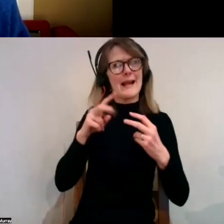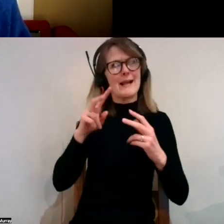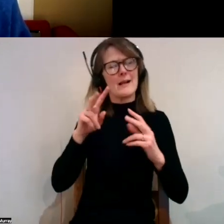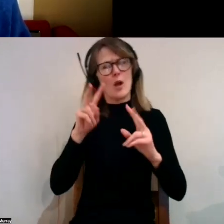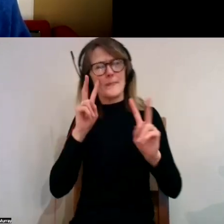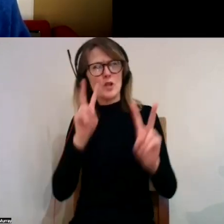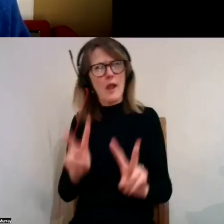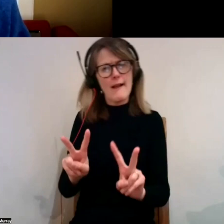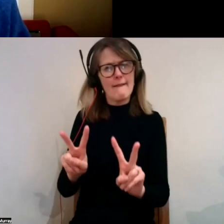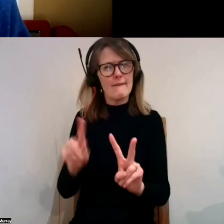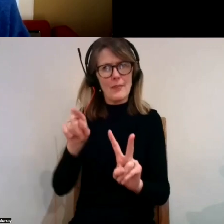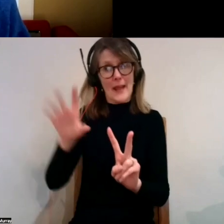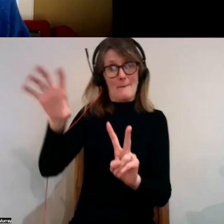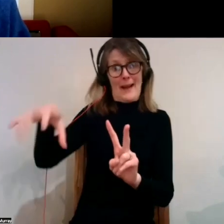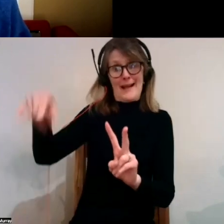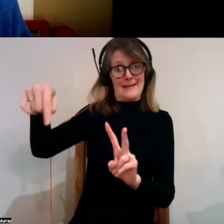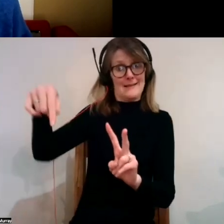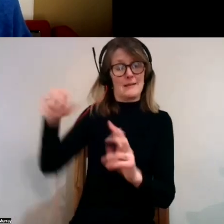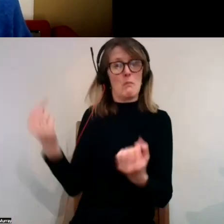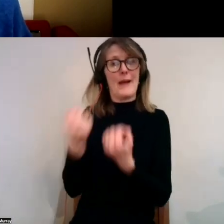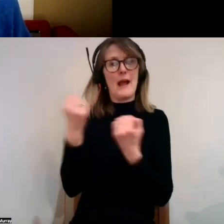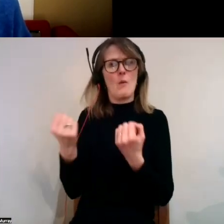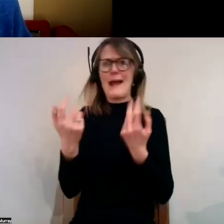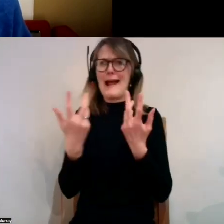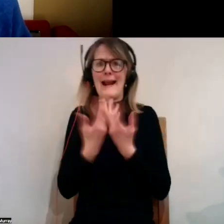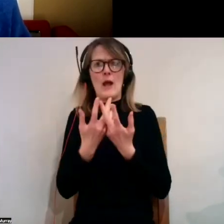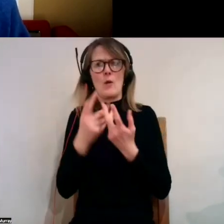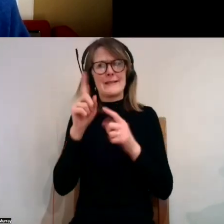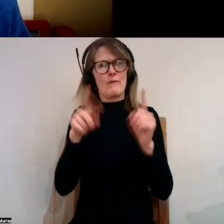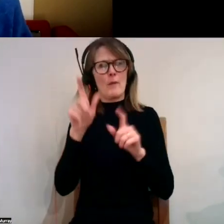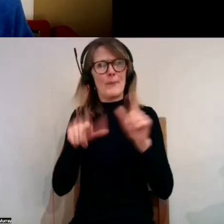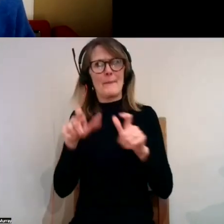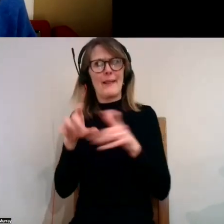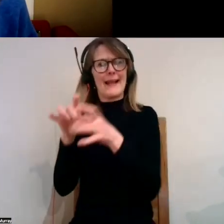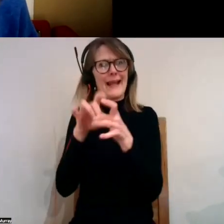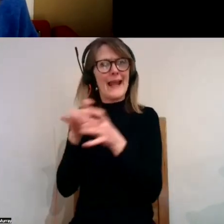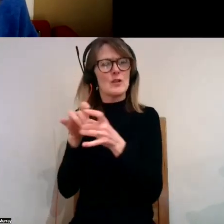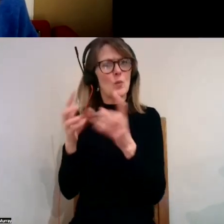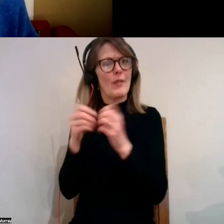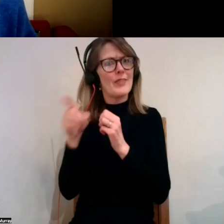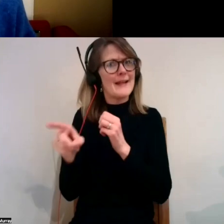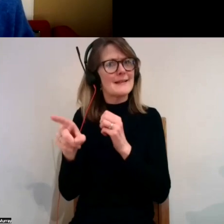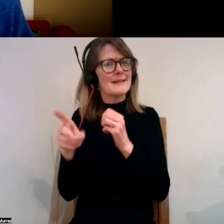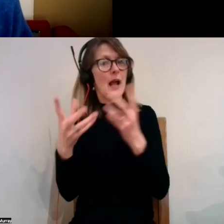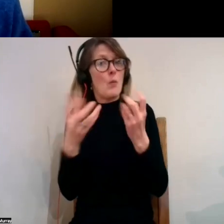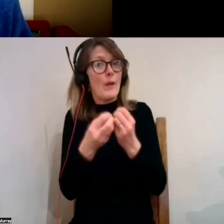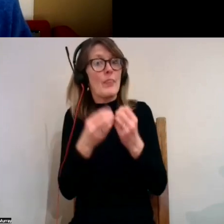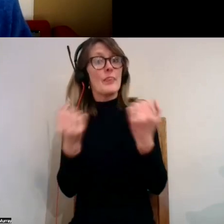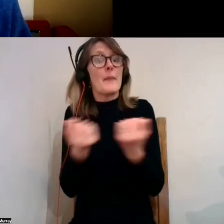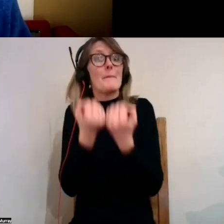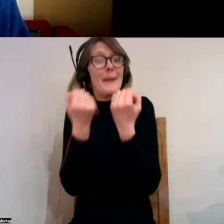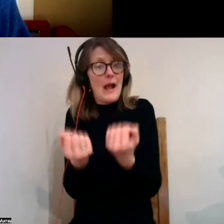power and to see how different people engaged with it and how different people engaged with the power that came with